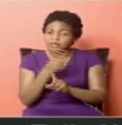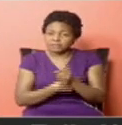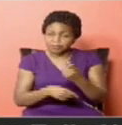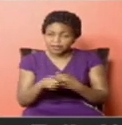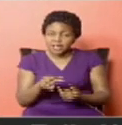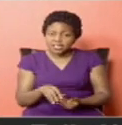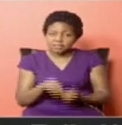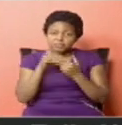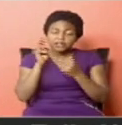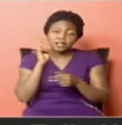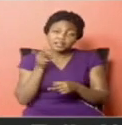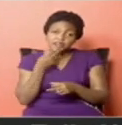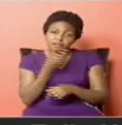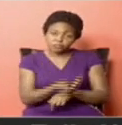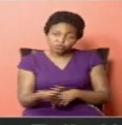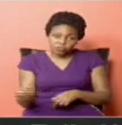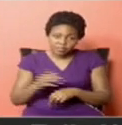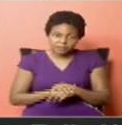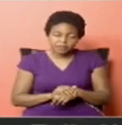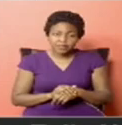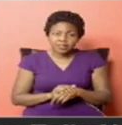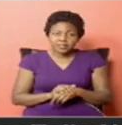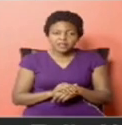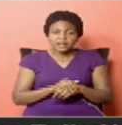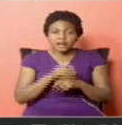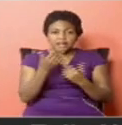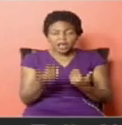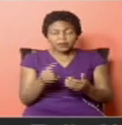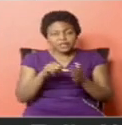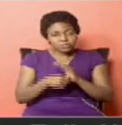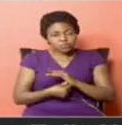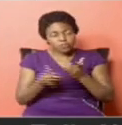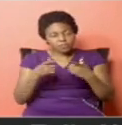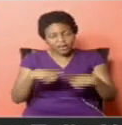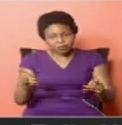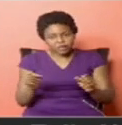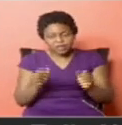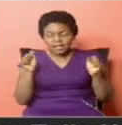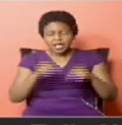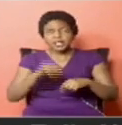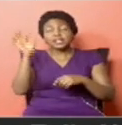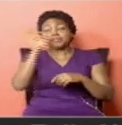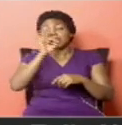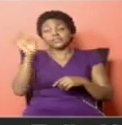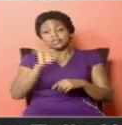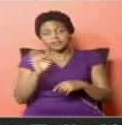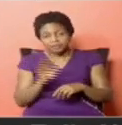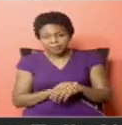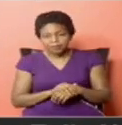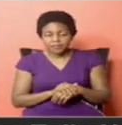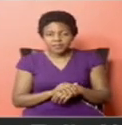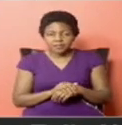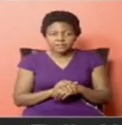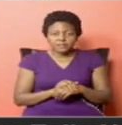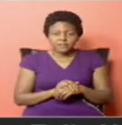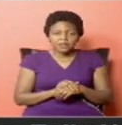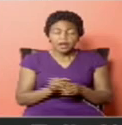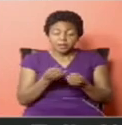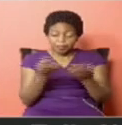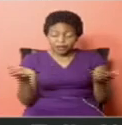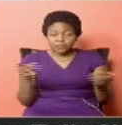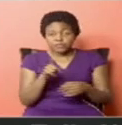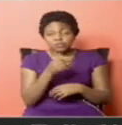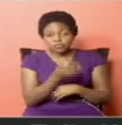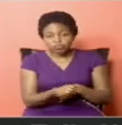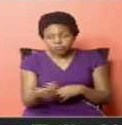deaf children. These feelings of language deprivation, you can imagine, drove many of these